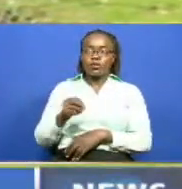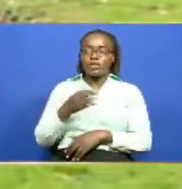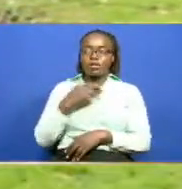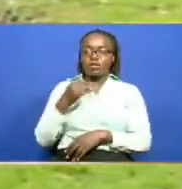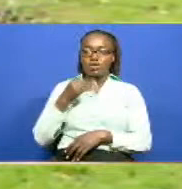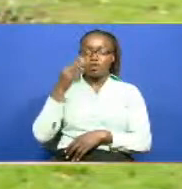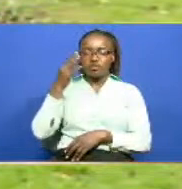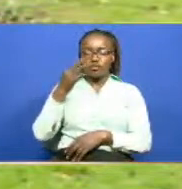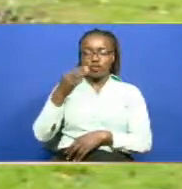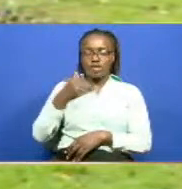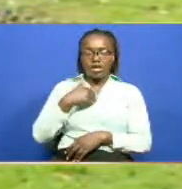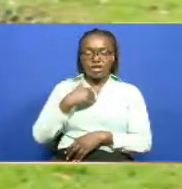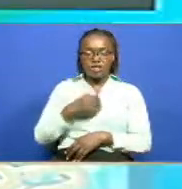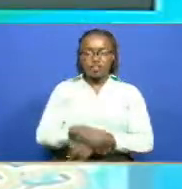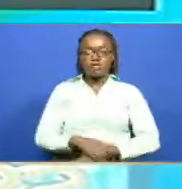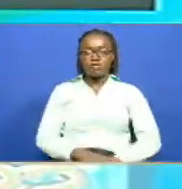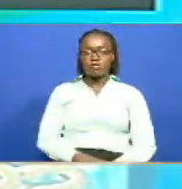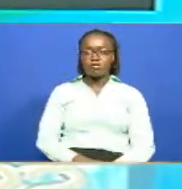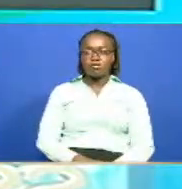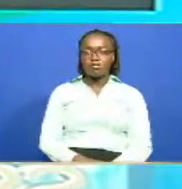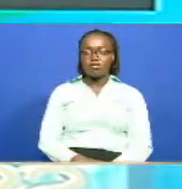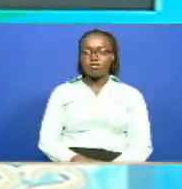future is.